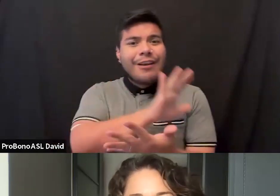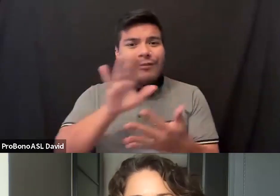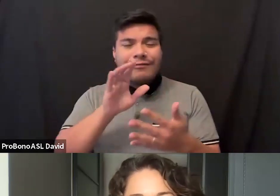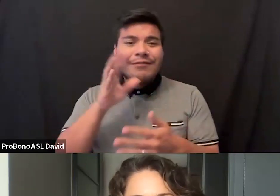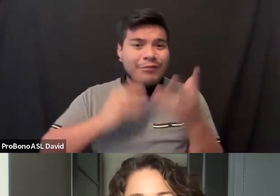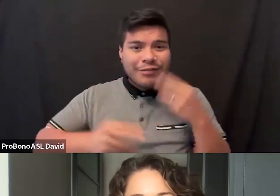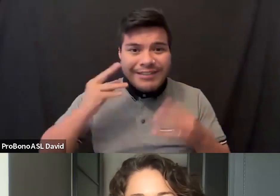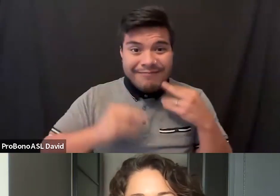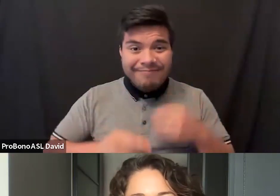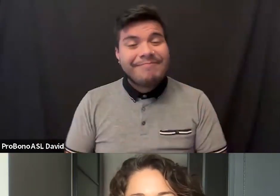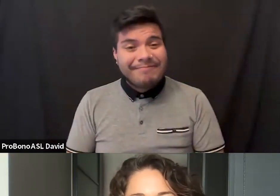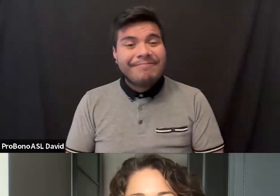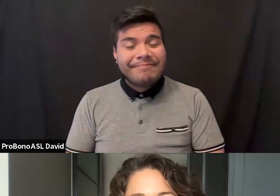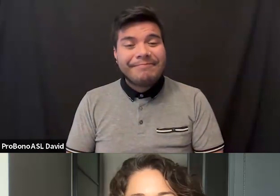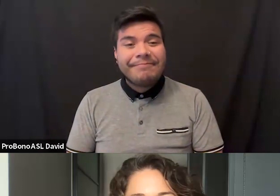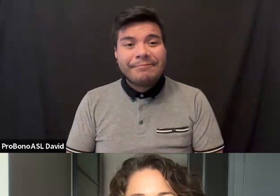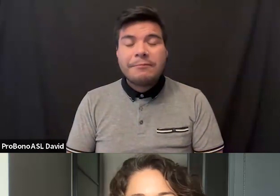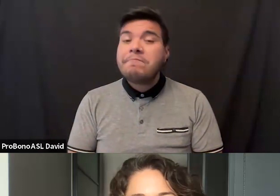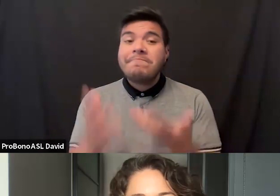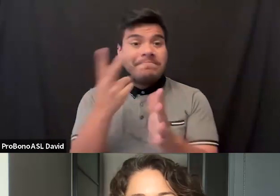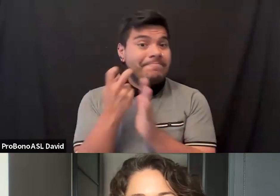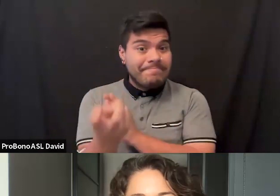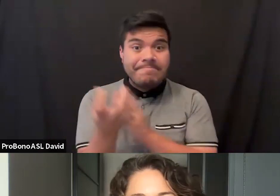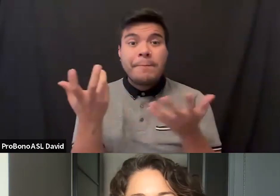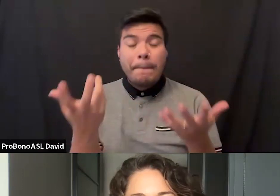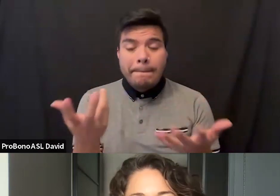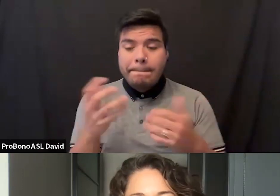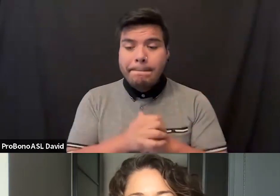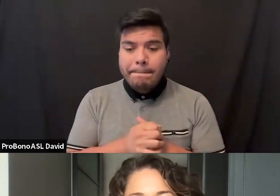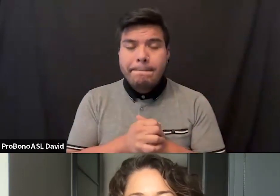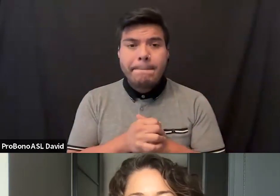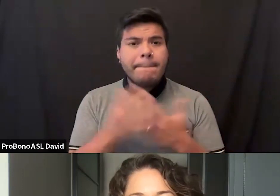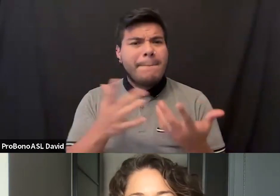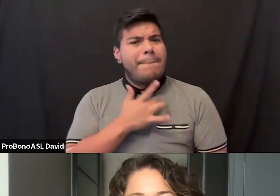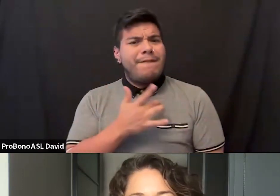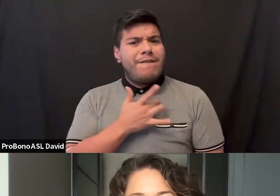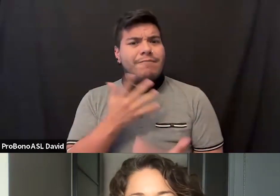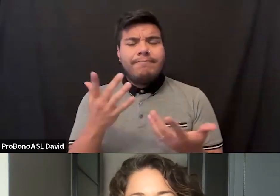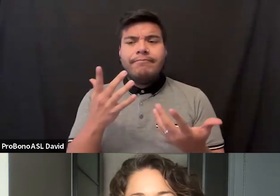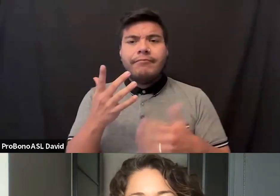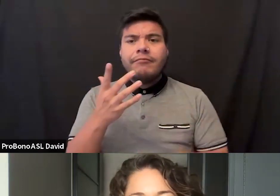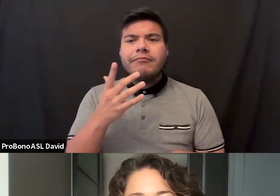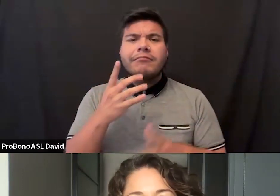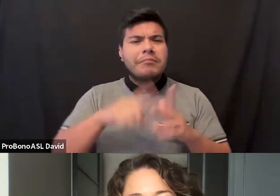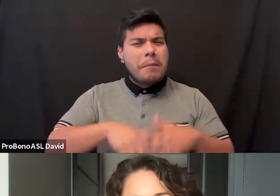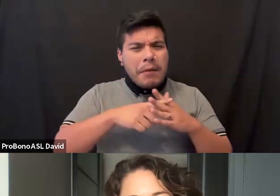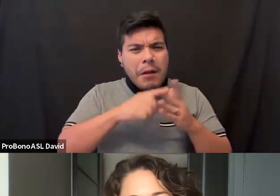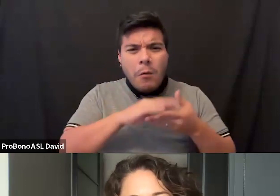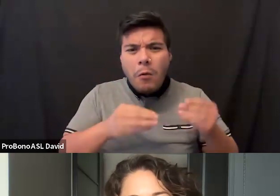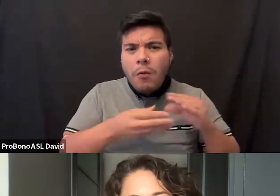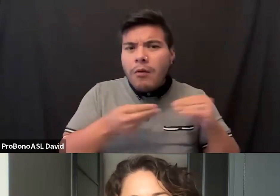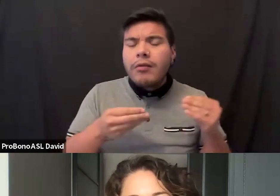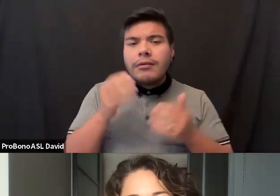experiences. Just to plunge in, it feels like at the beginning of the story,